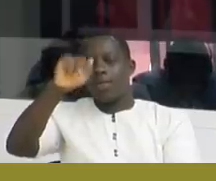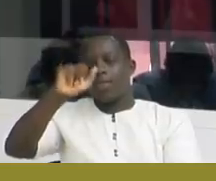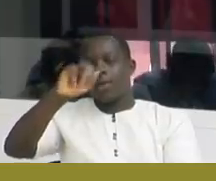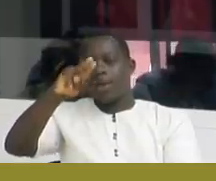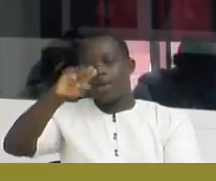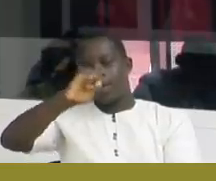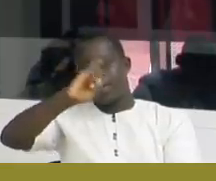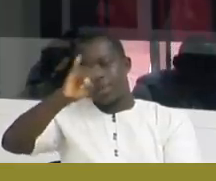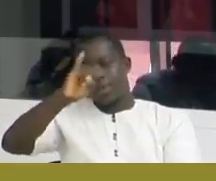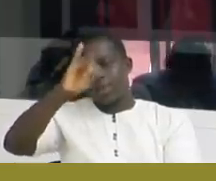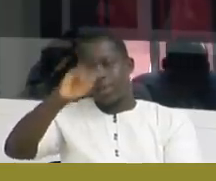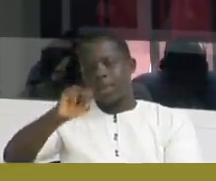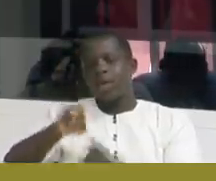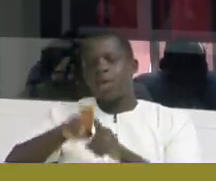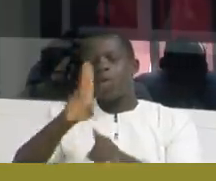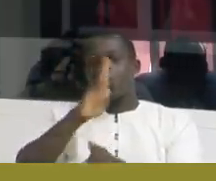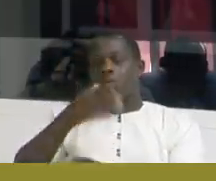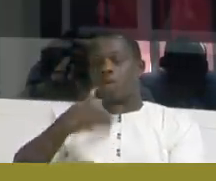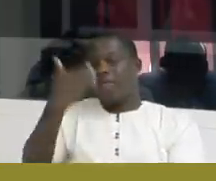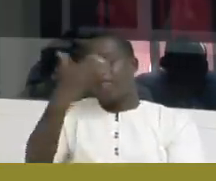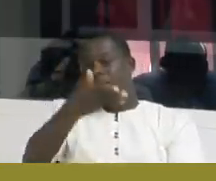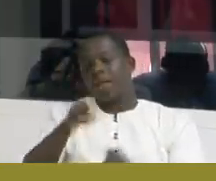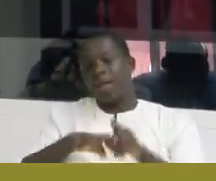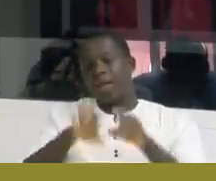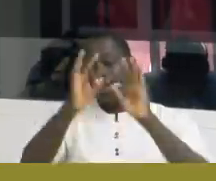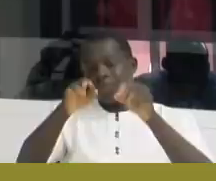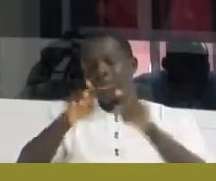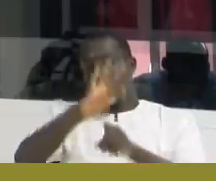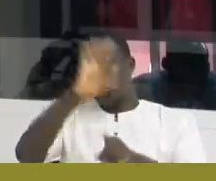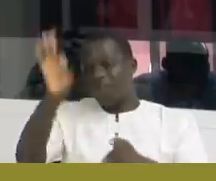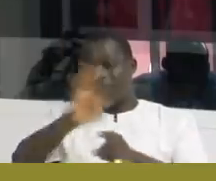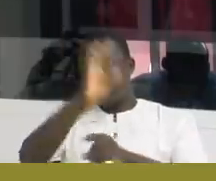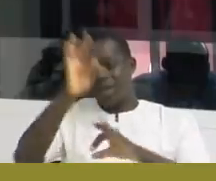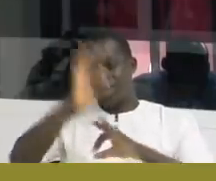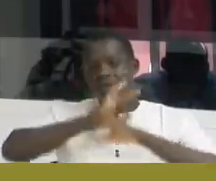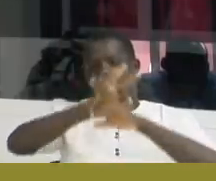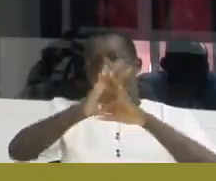explained an interesting story.